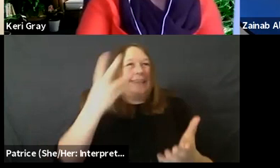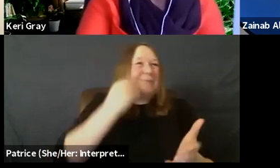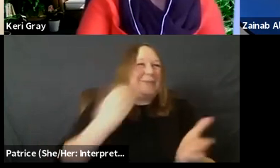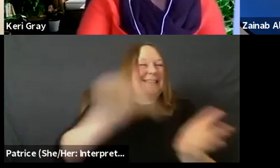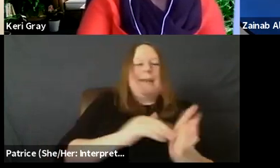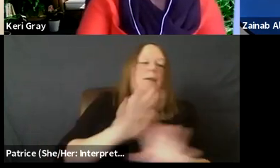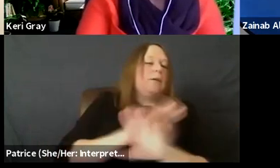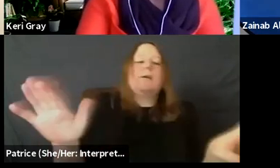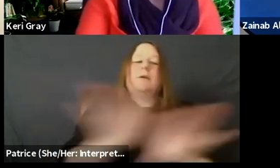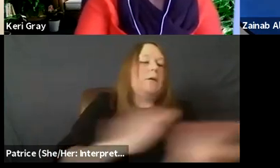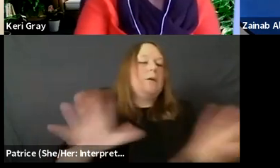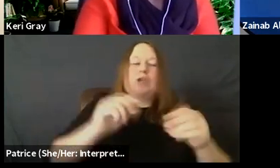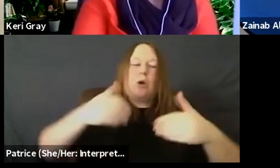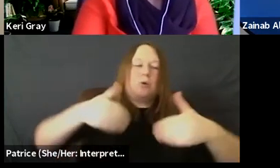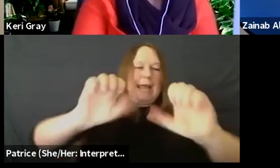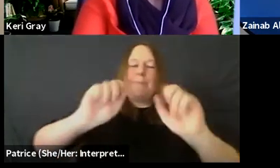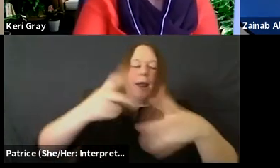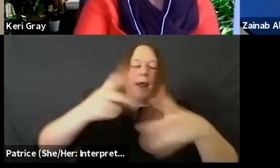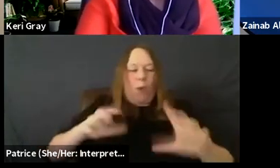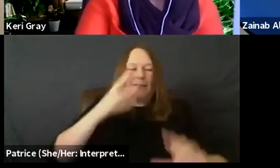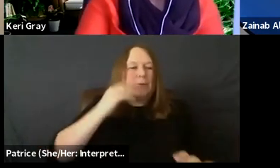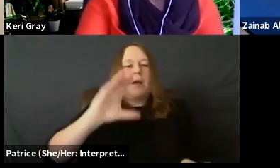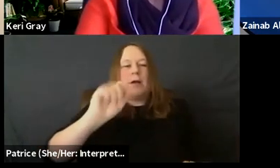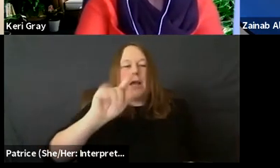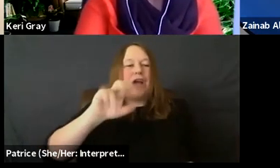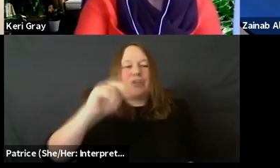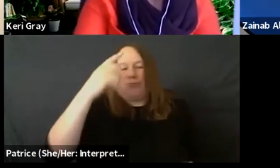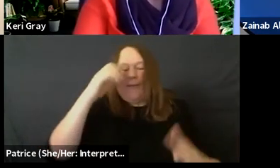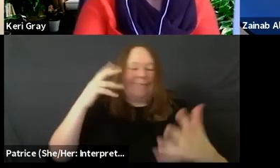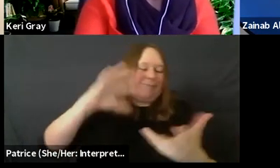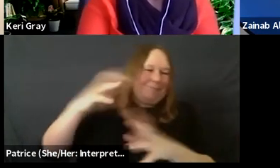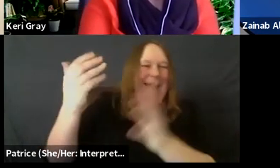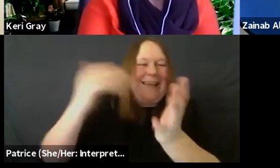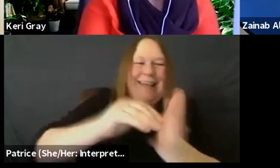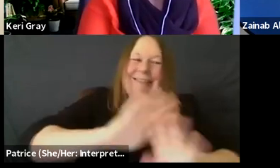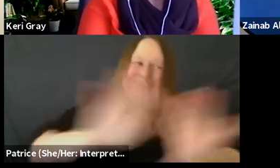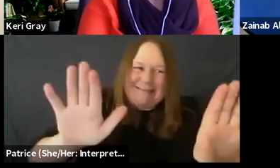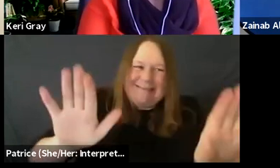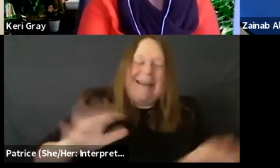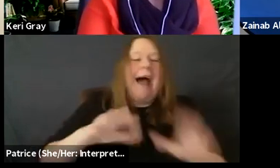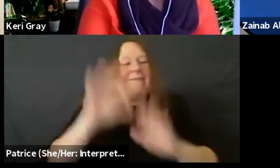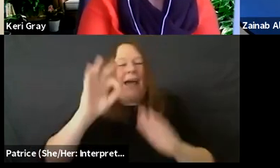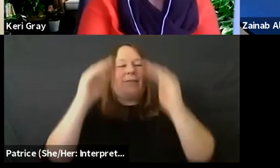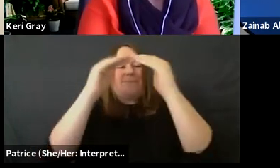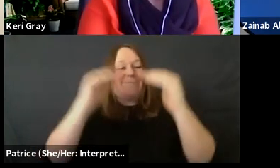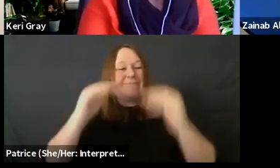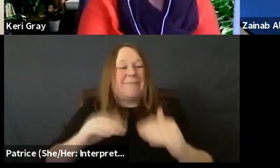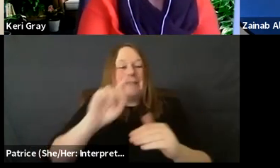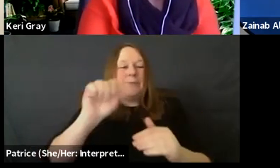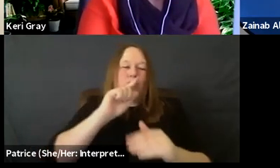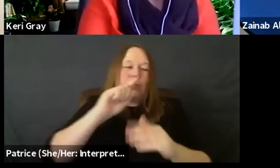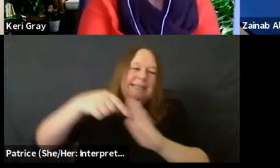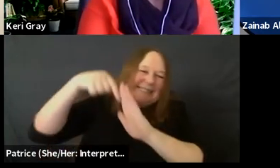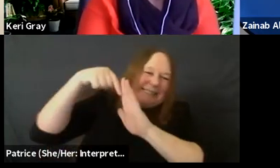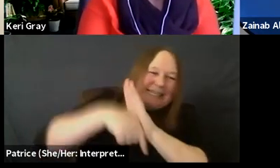return and take back. Thank you, universe. I've often found that the hierarchies of disability run deep